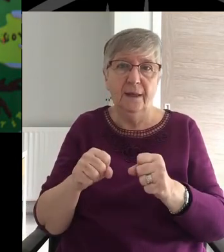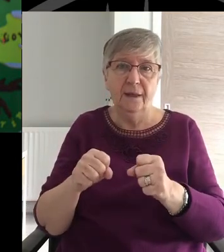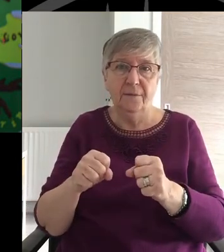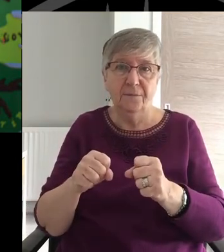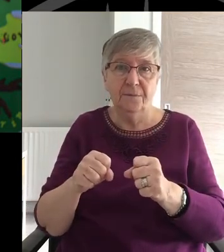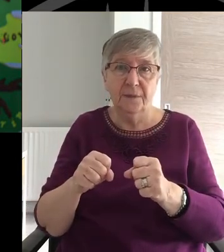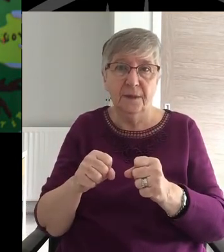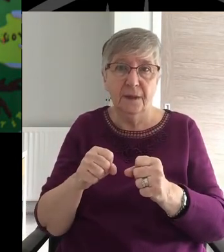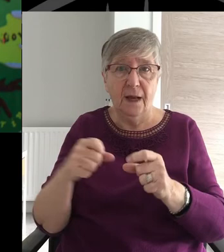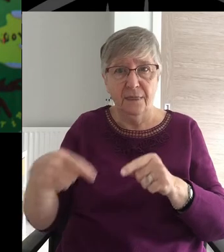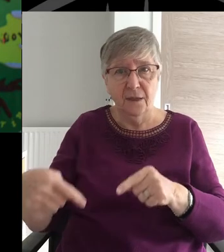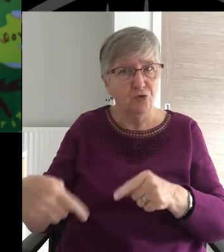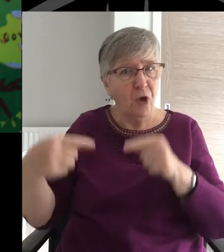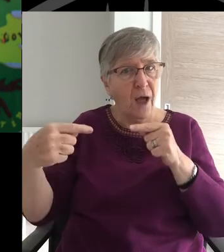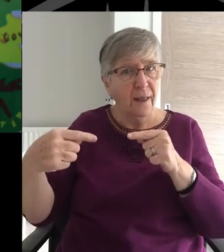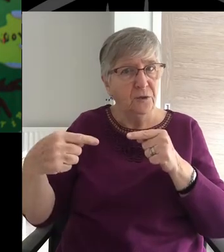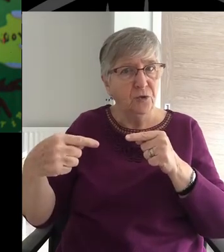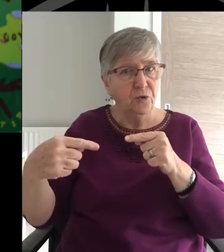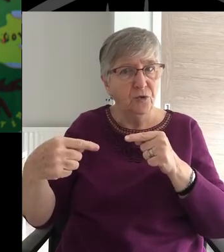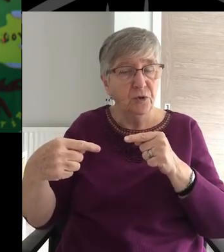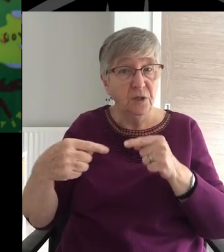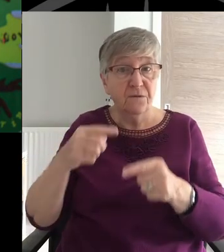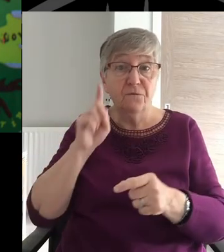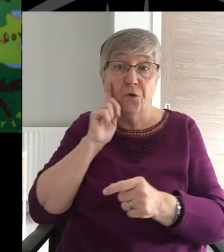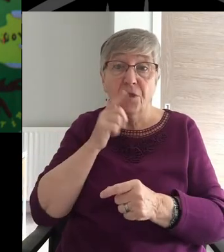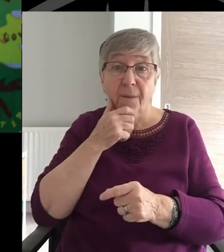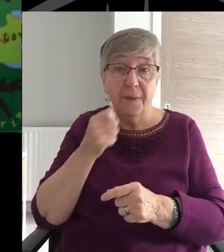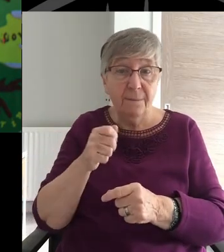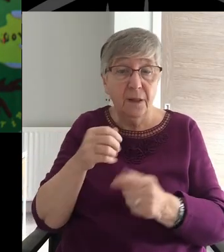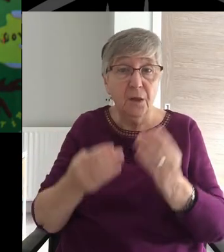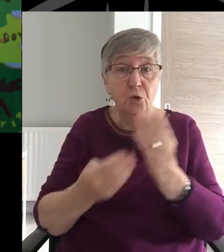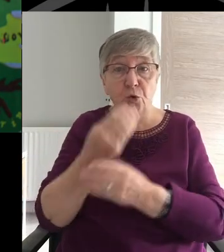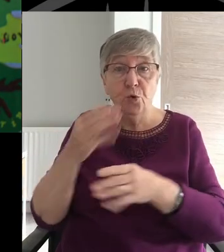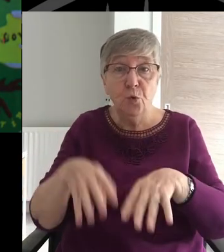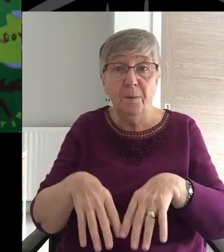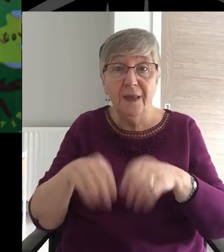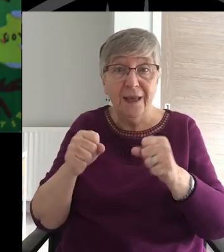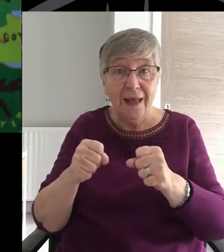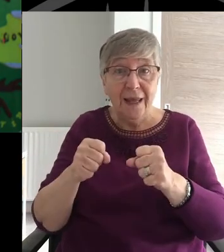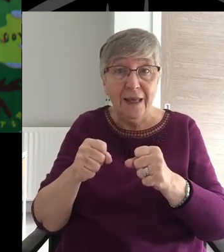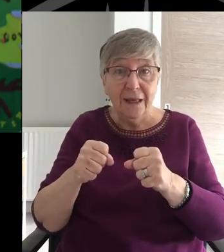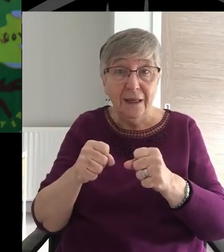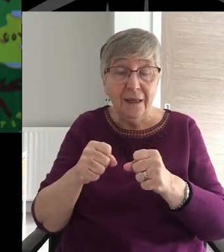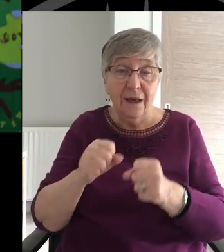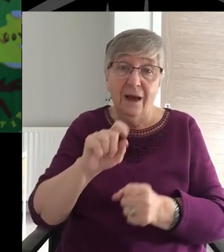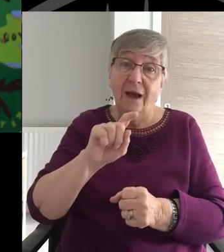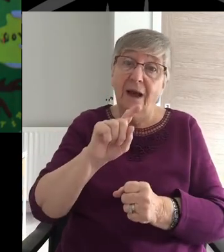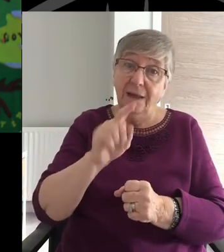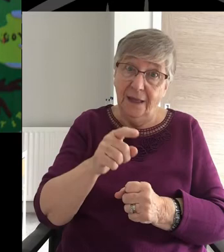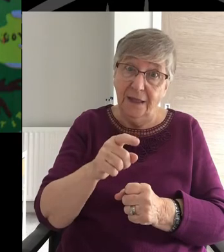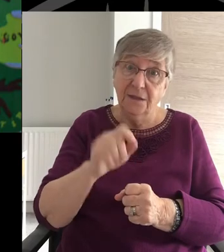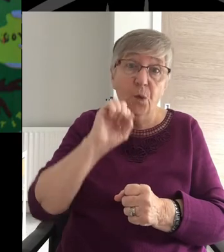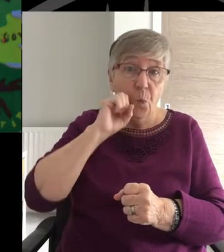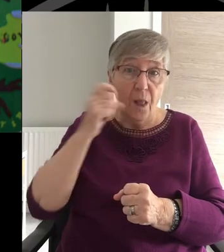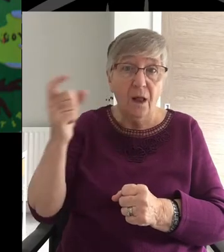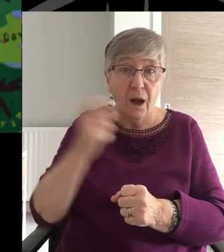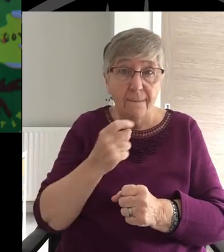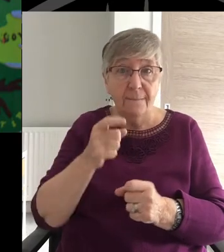And the challenge is that for the people, that new beginning was on the far side of repentance.